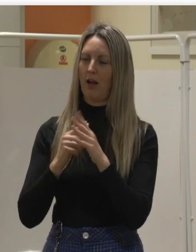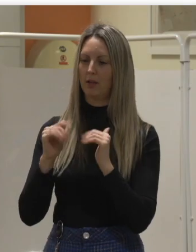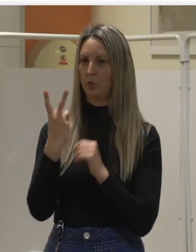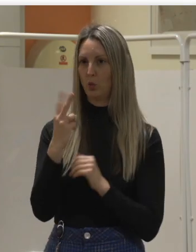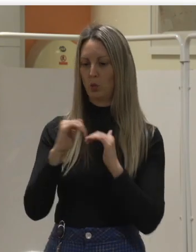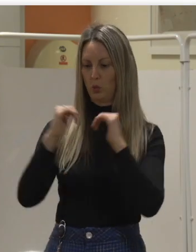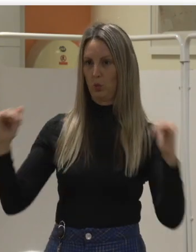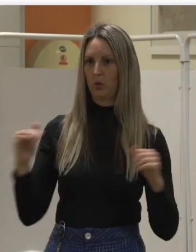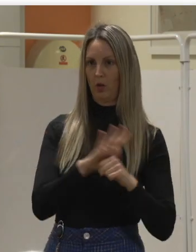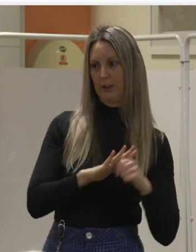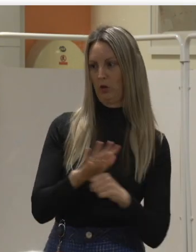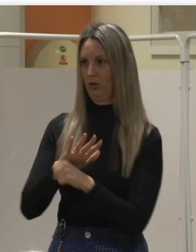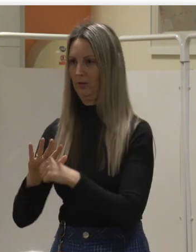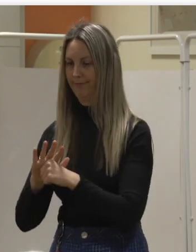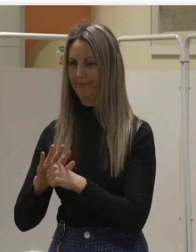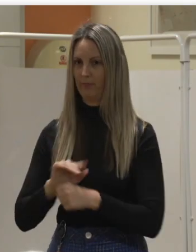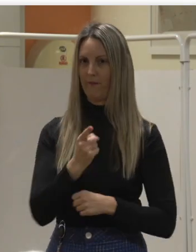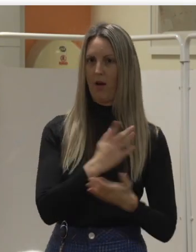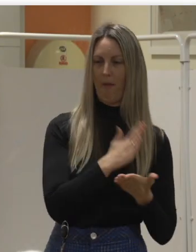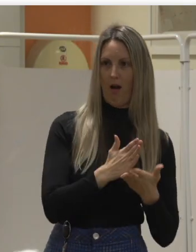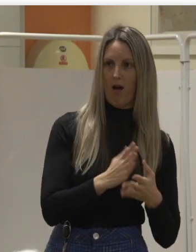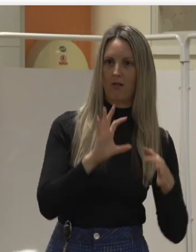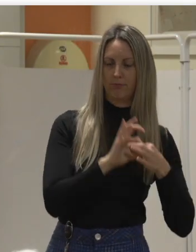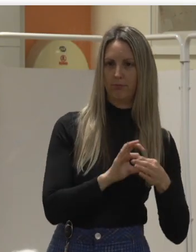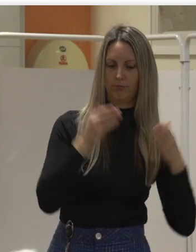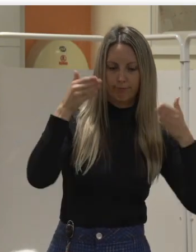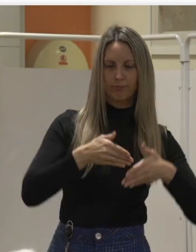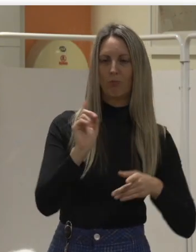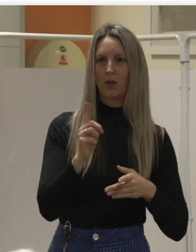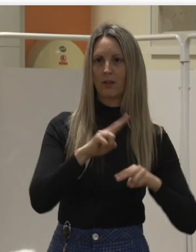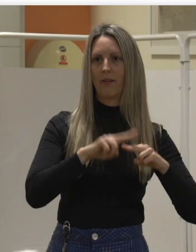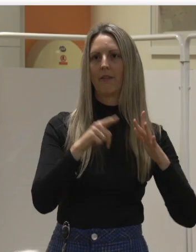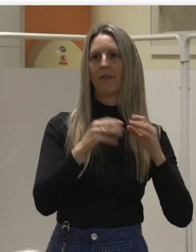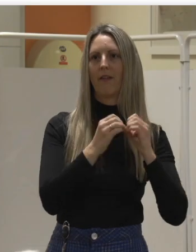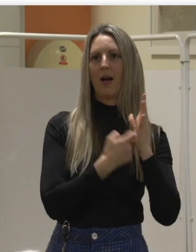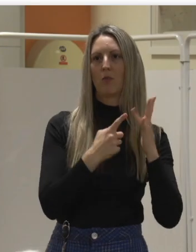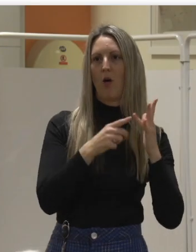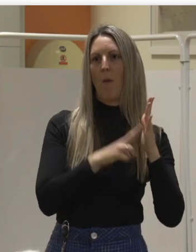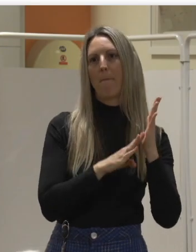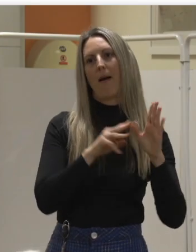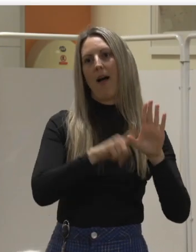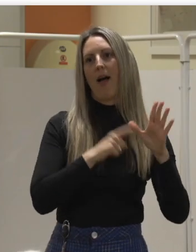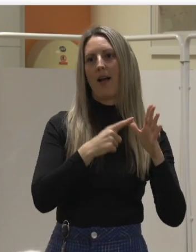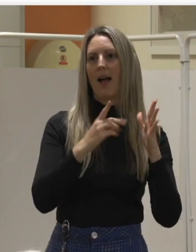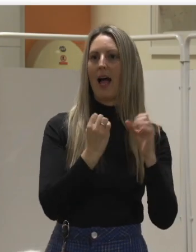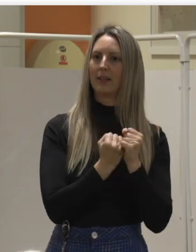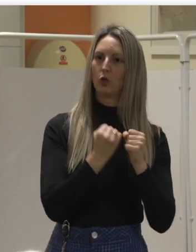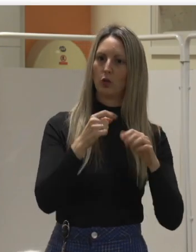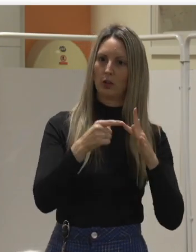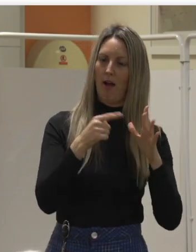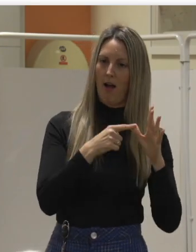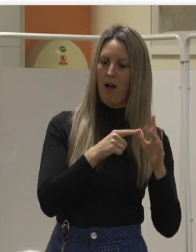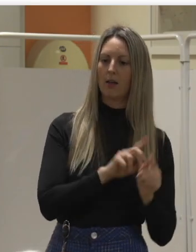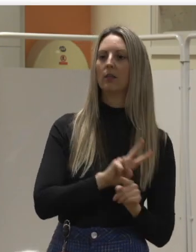two parts, and my first main part will be on fibromyalgia, and then I will spend a little bit of time